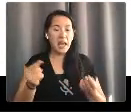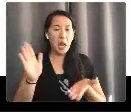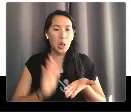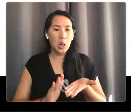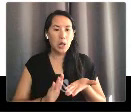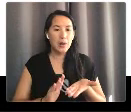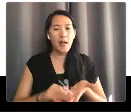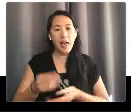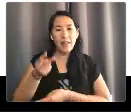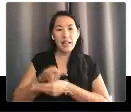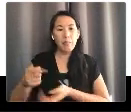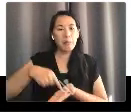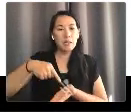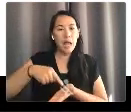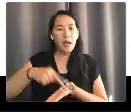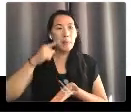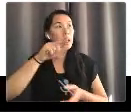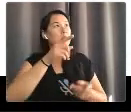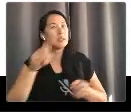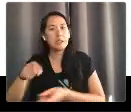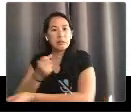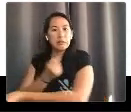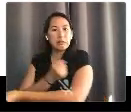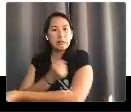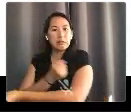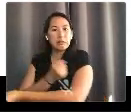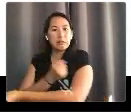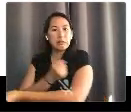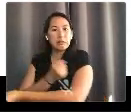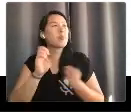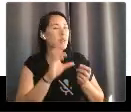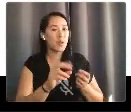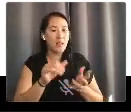also kept them in debt so that they had to keep working for their white masters.